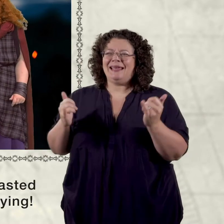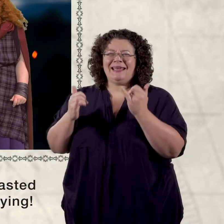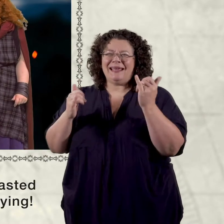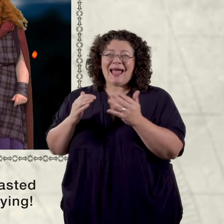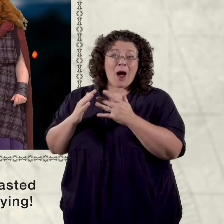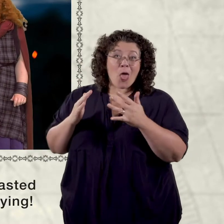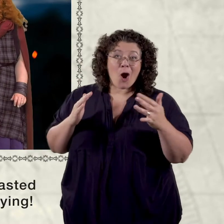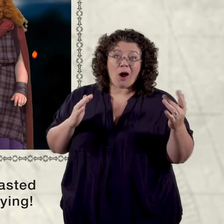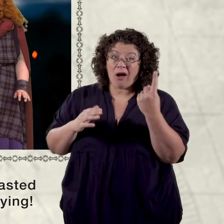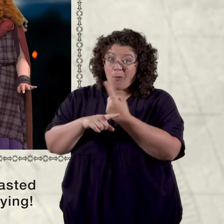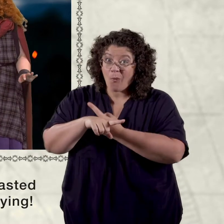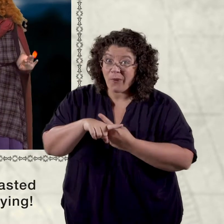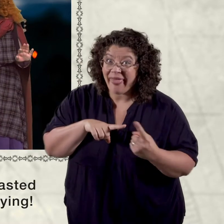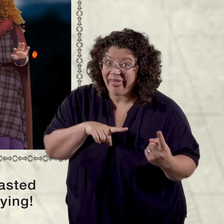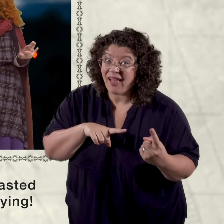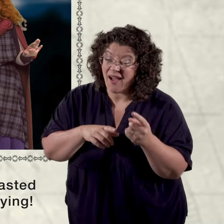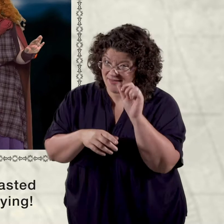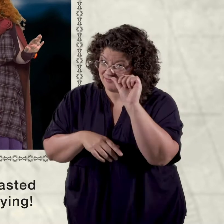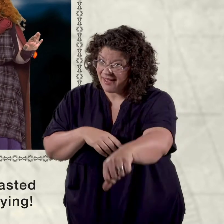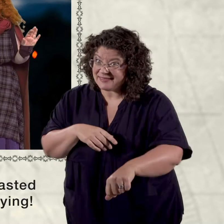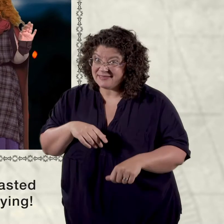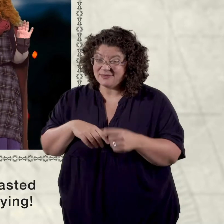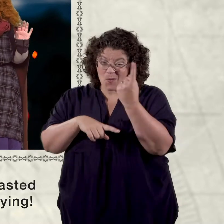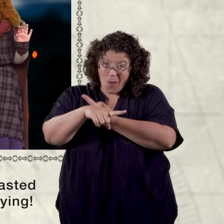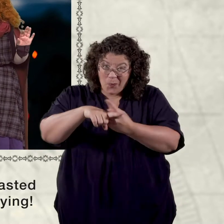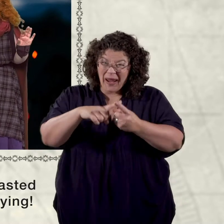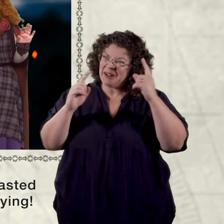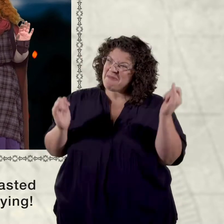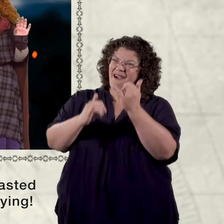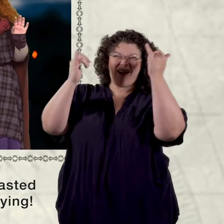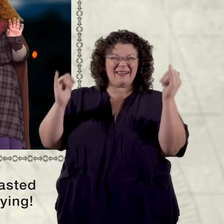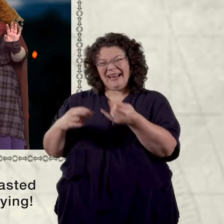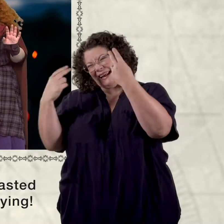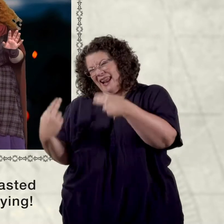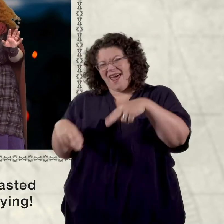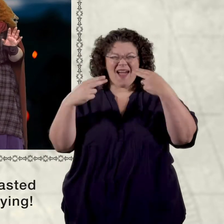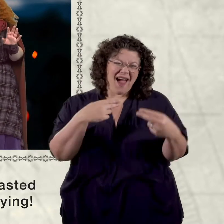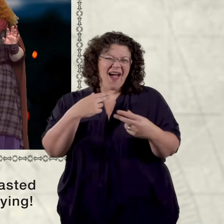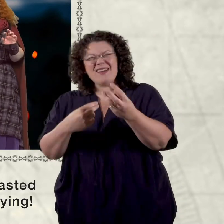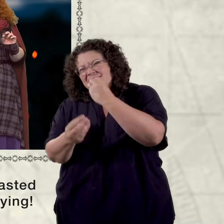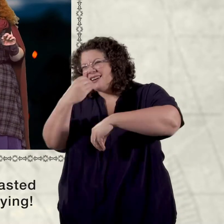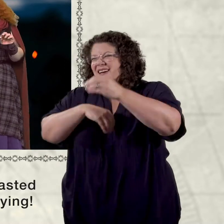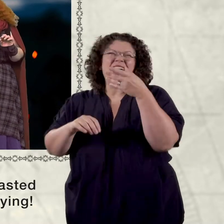party. So it lasted an entire week.